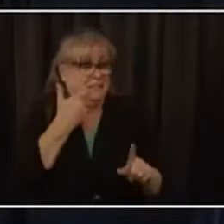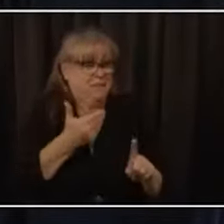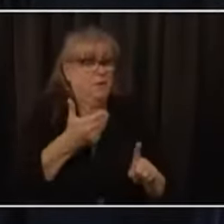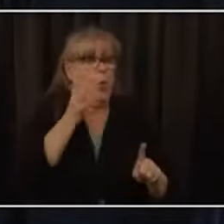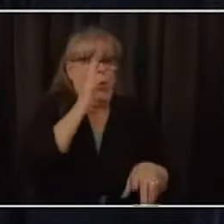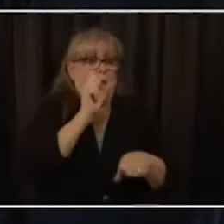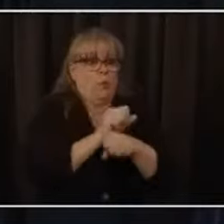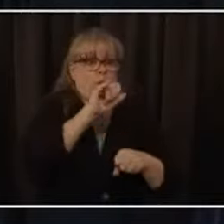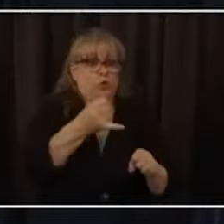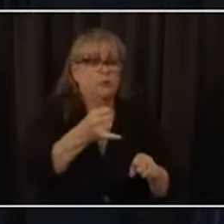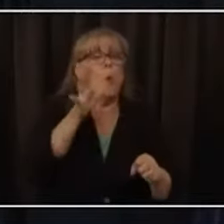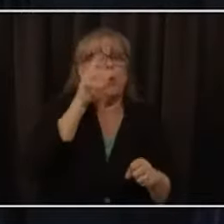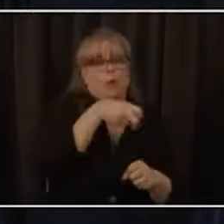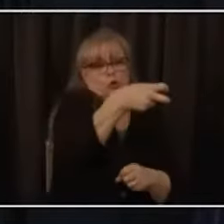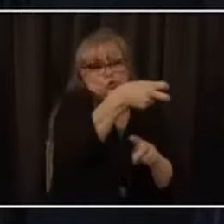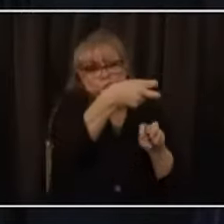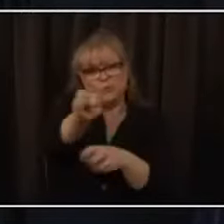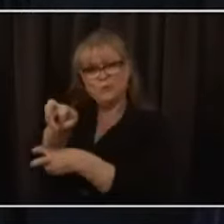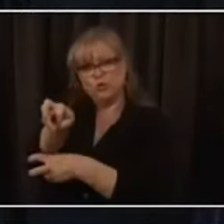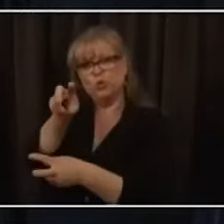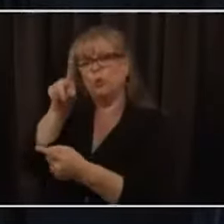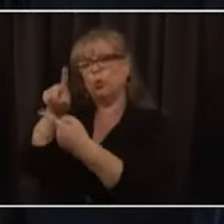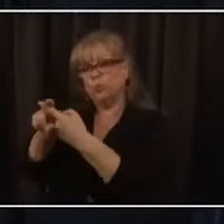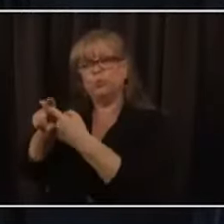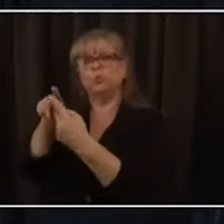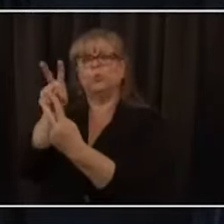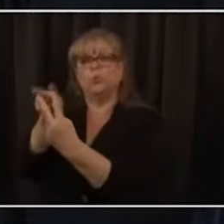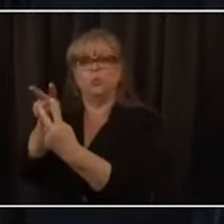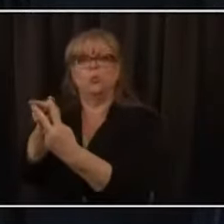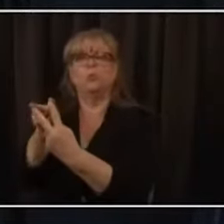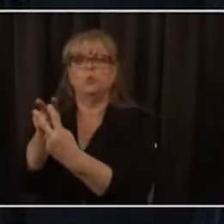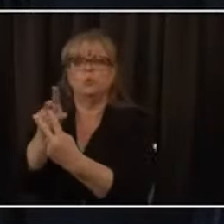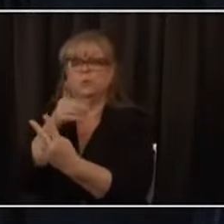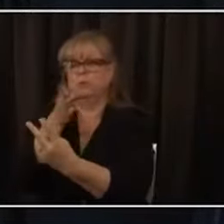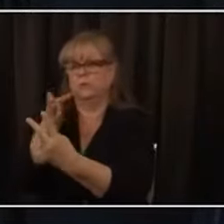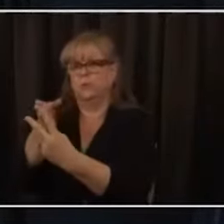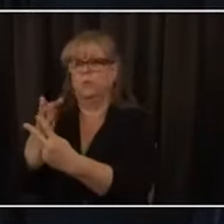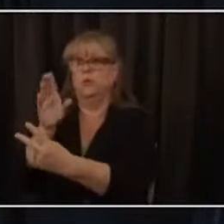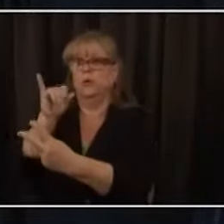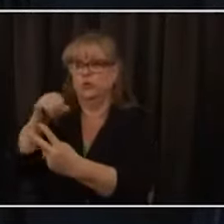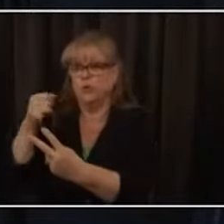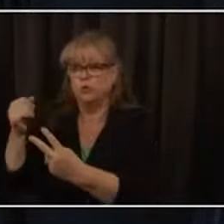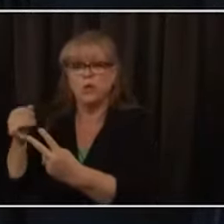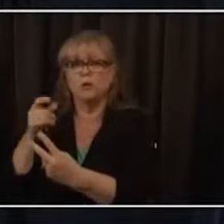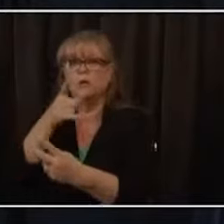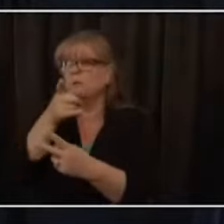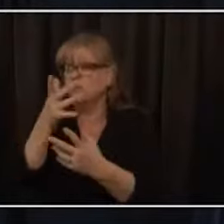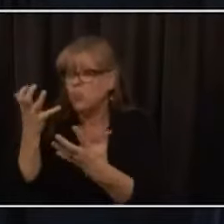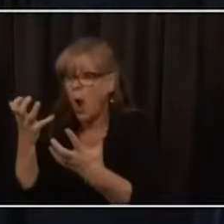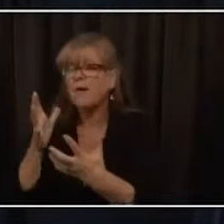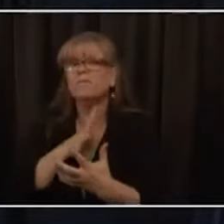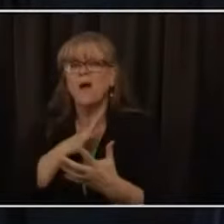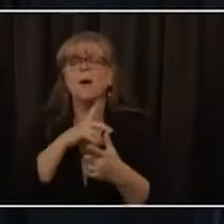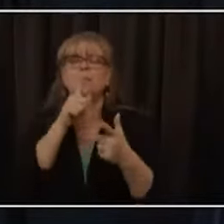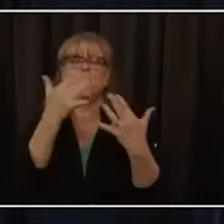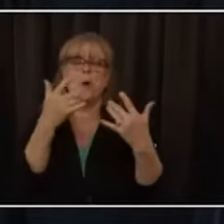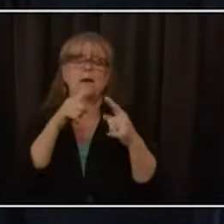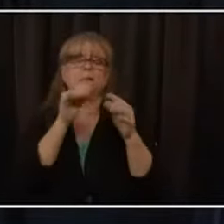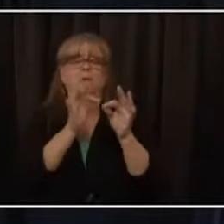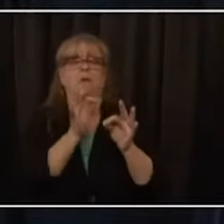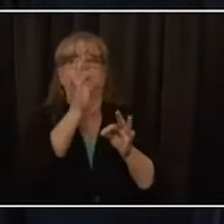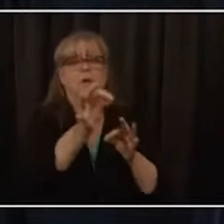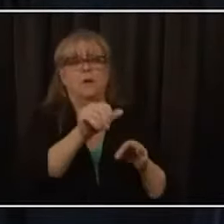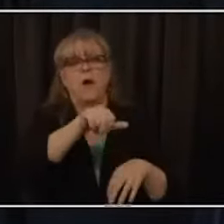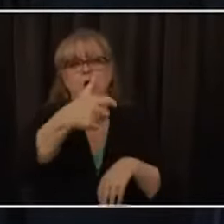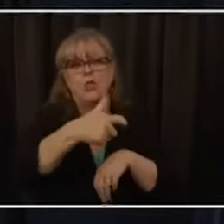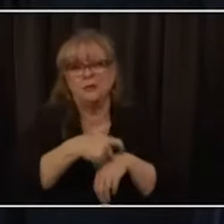really want the one and done, you can reschedule, hopefully just a few days or a week later, but you probably will be able, we're trying to make sure that